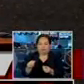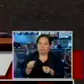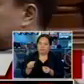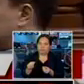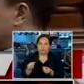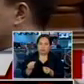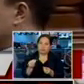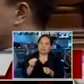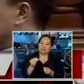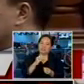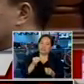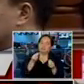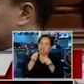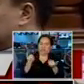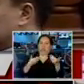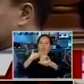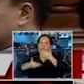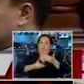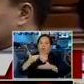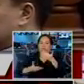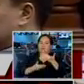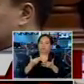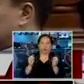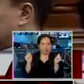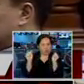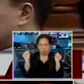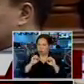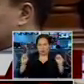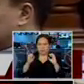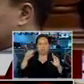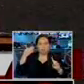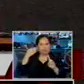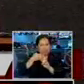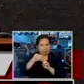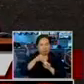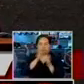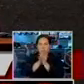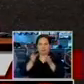to conduct the trial with impartiality and fairness,